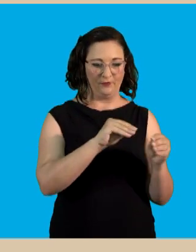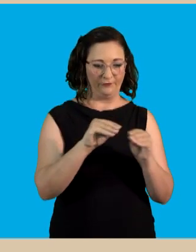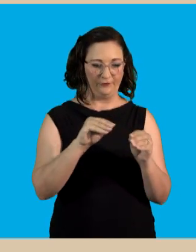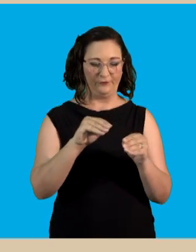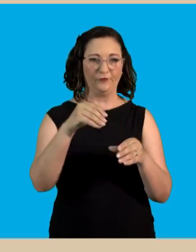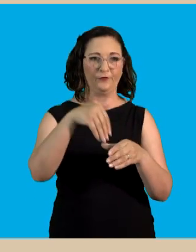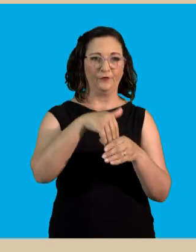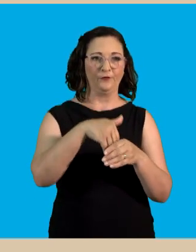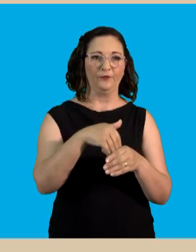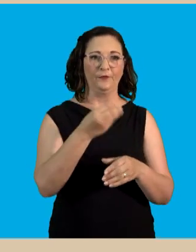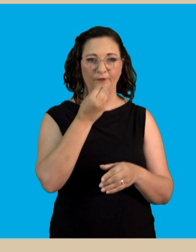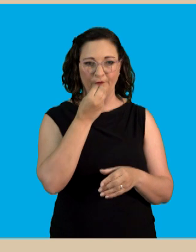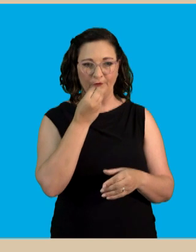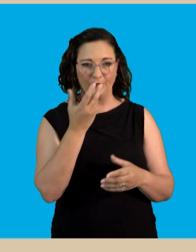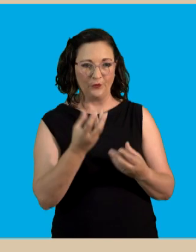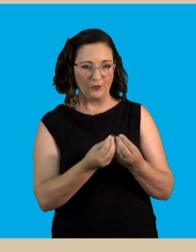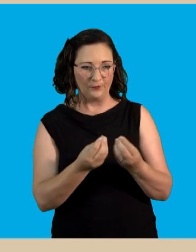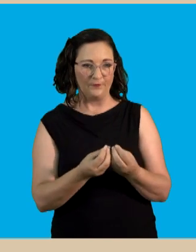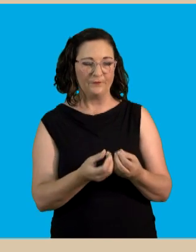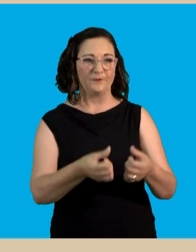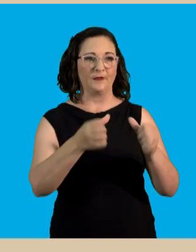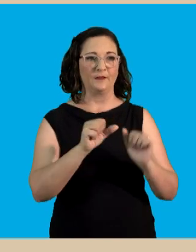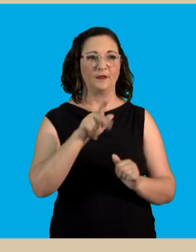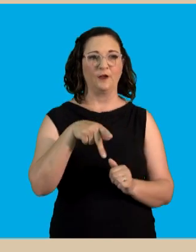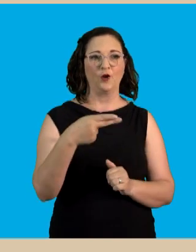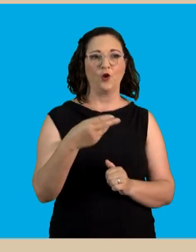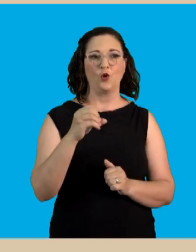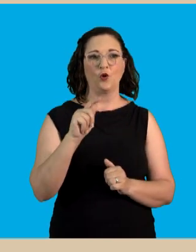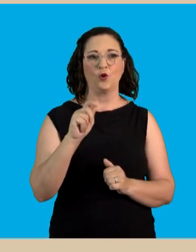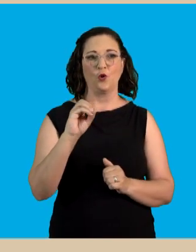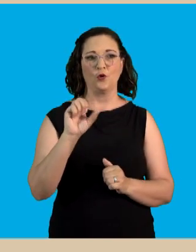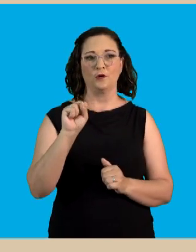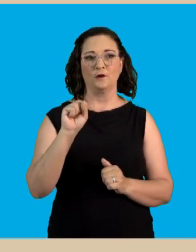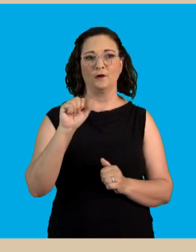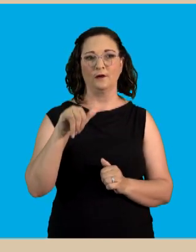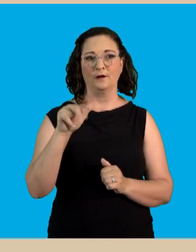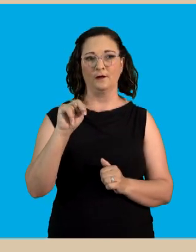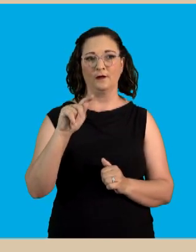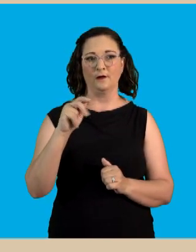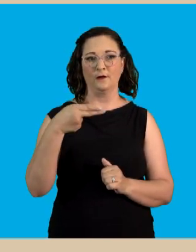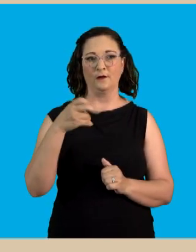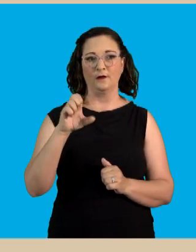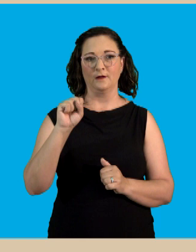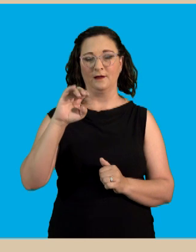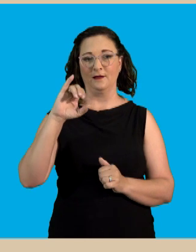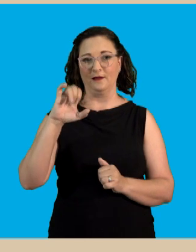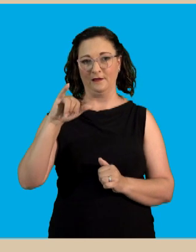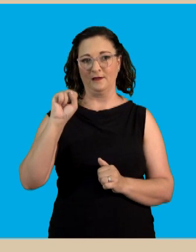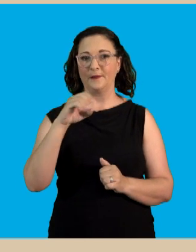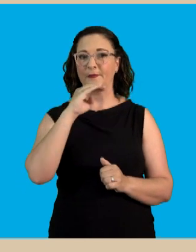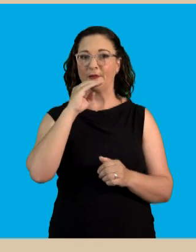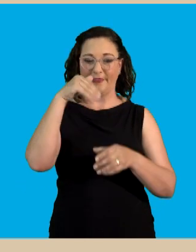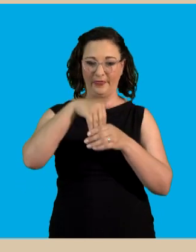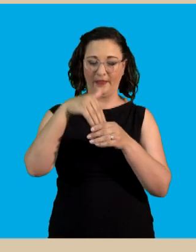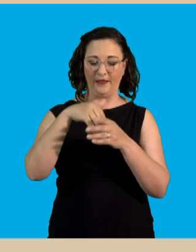through a chain of organisms. Photosynthesis, it is a process at which chlorophyll molecules absorb the